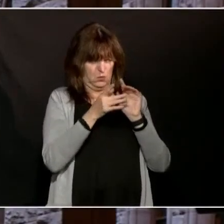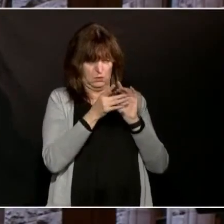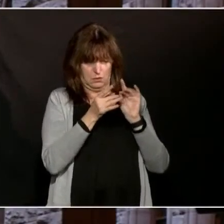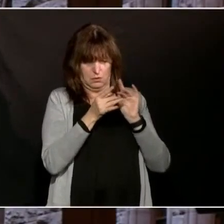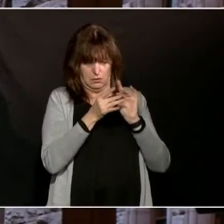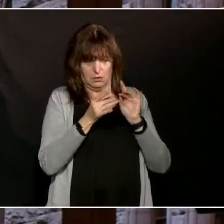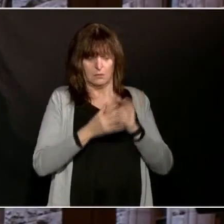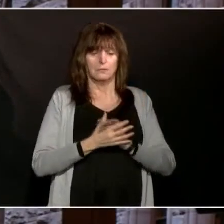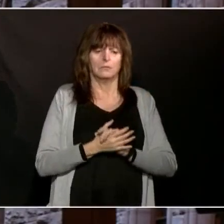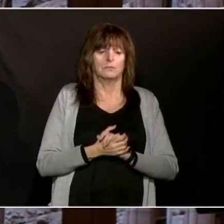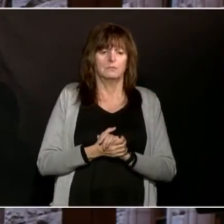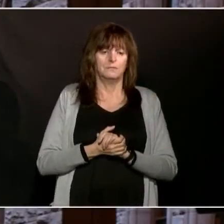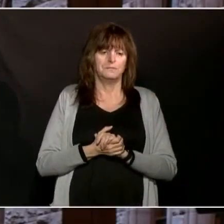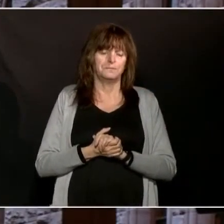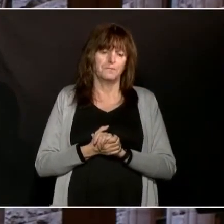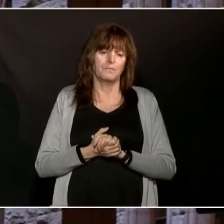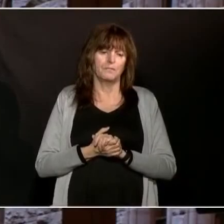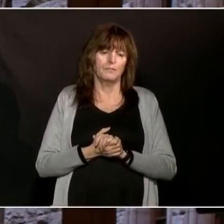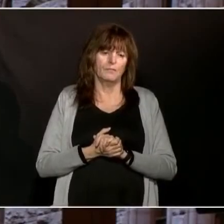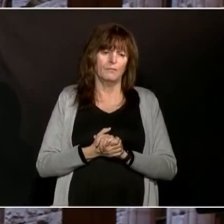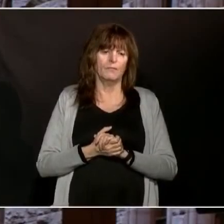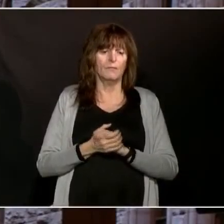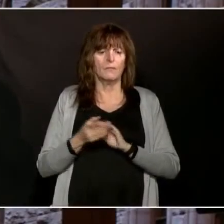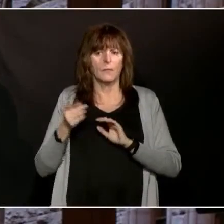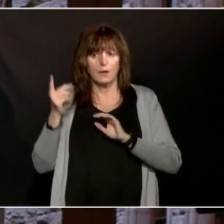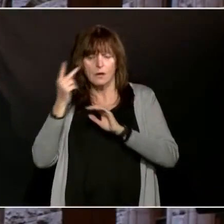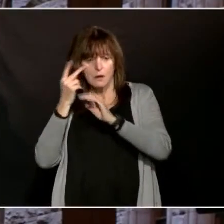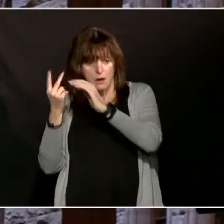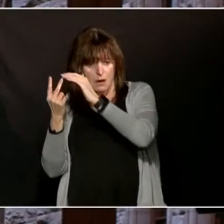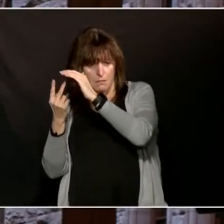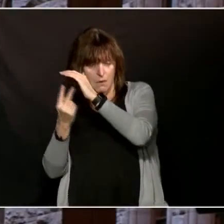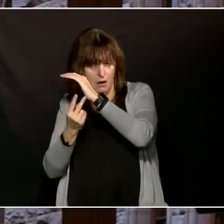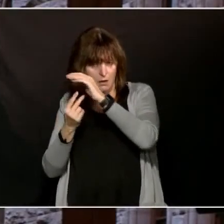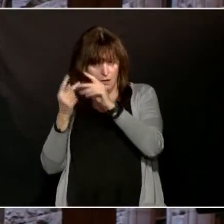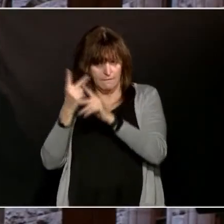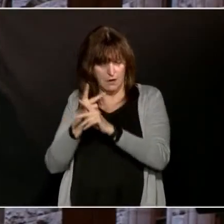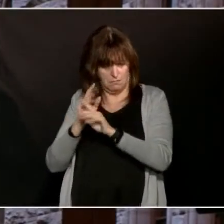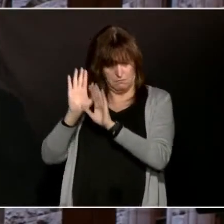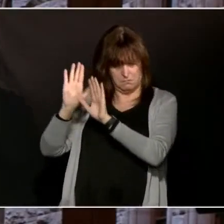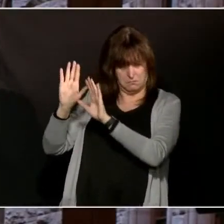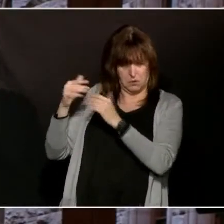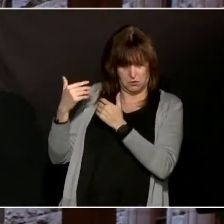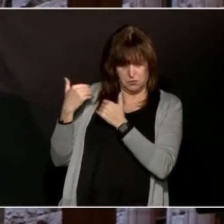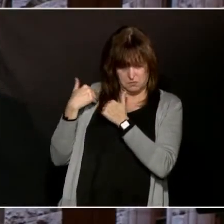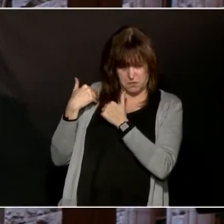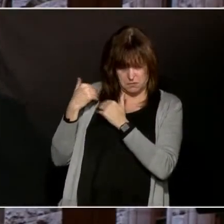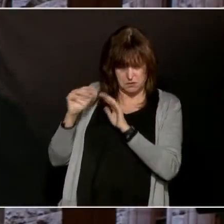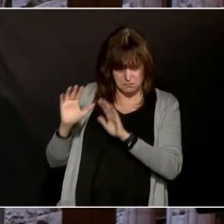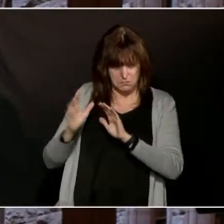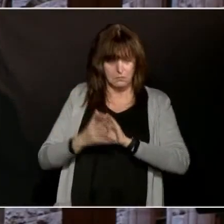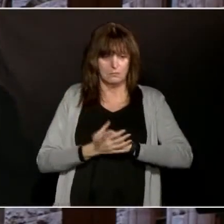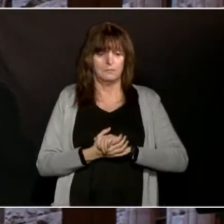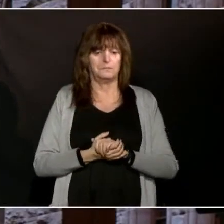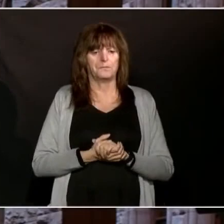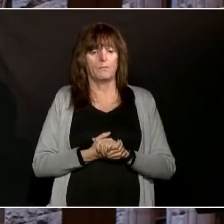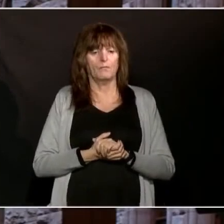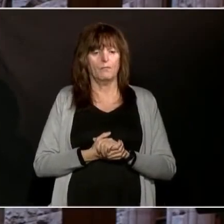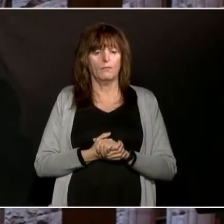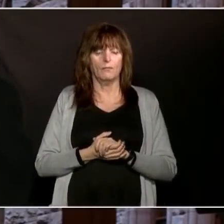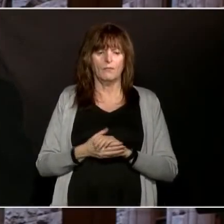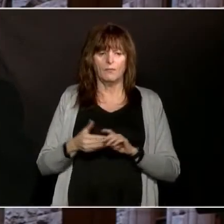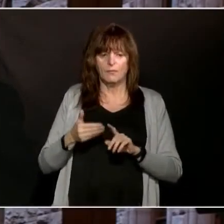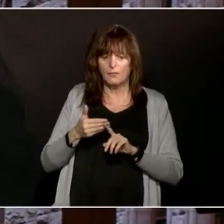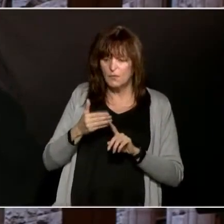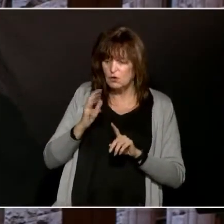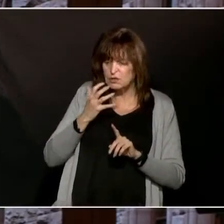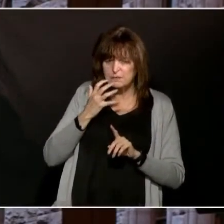trust our modelers to put that data together. In the peak of when we're in the Christmas, New Year's holiday season, we